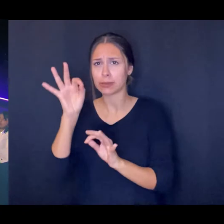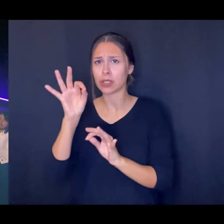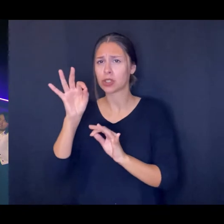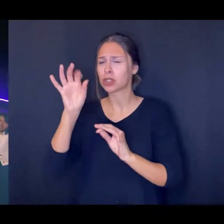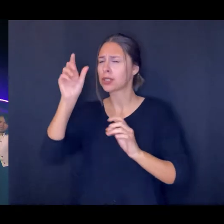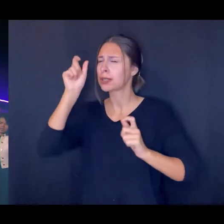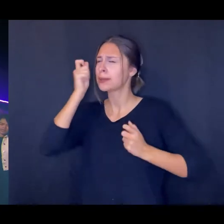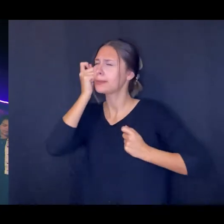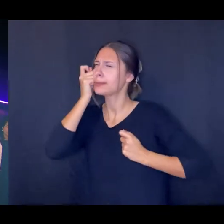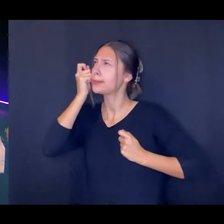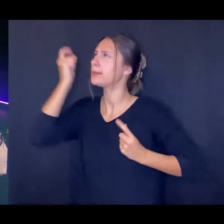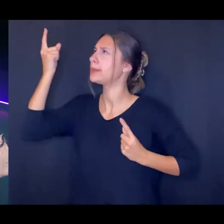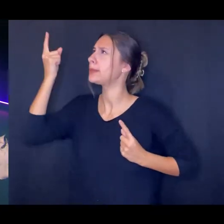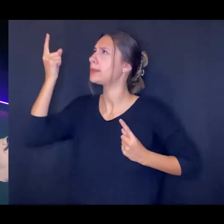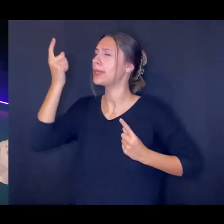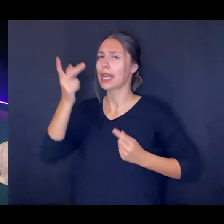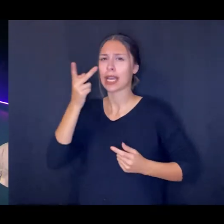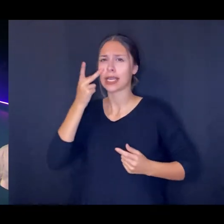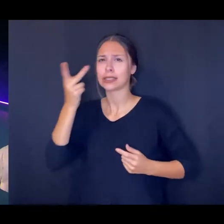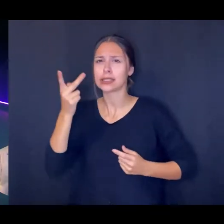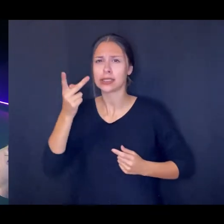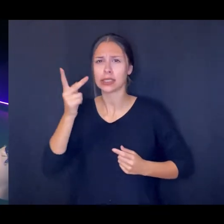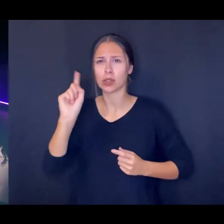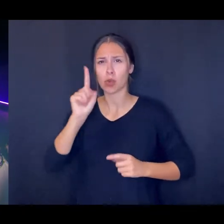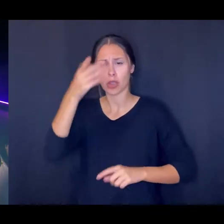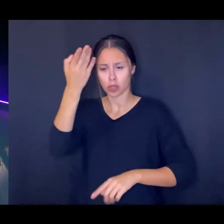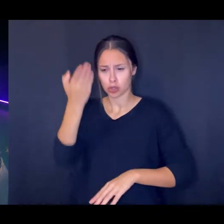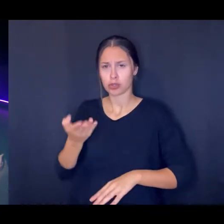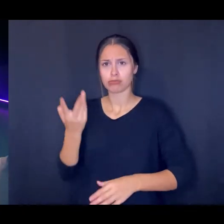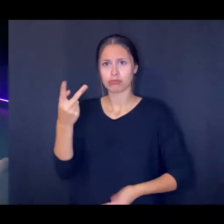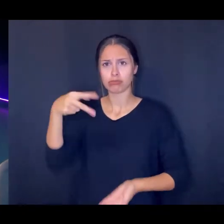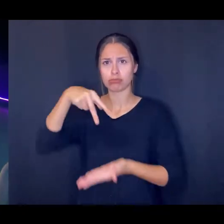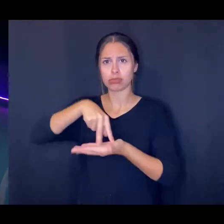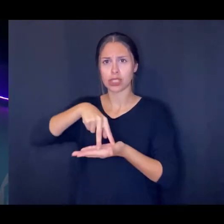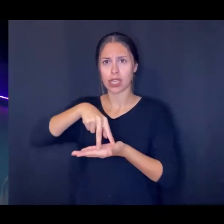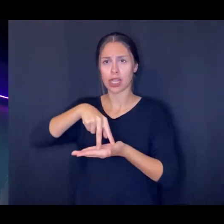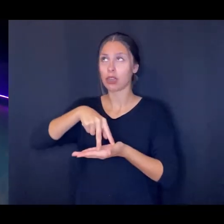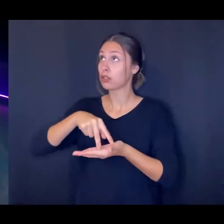I mean, spiritually, open your eyes and see where you're standing.